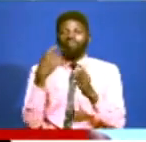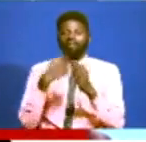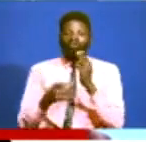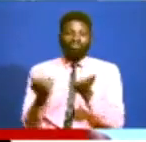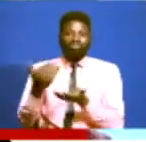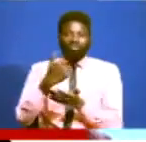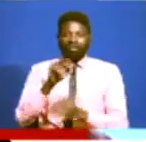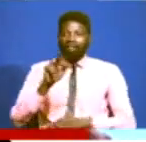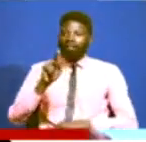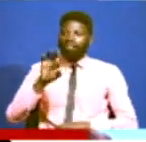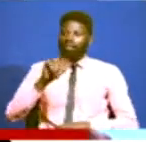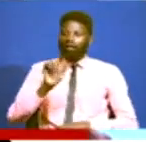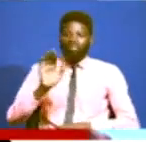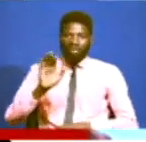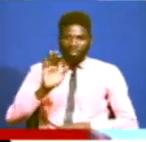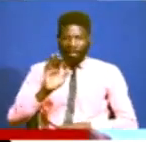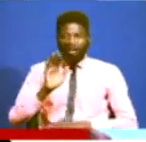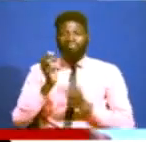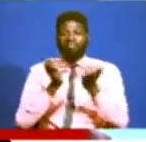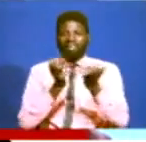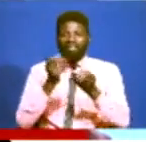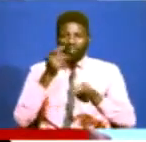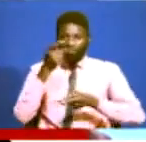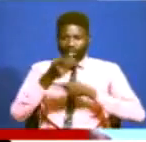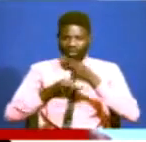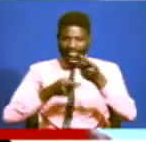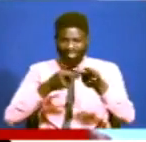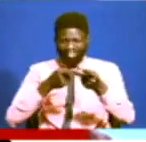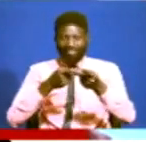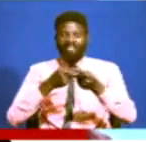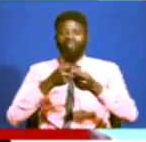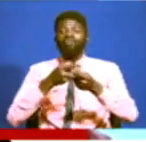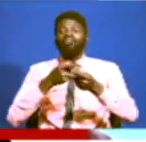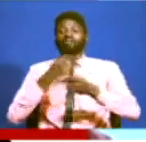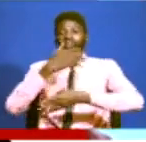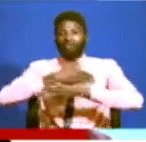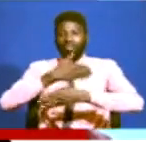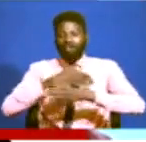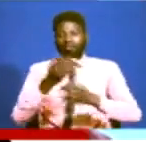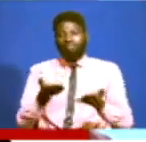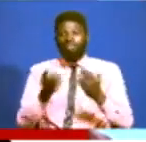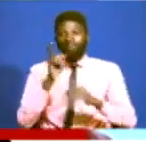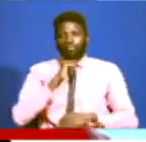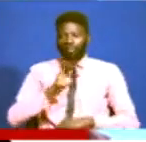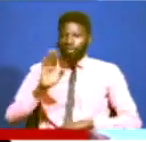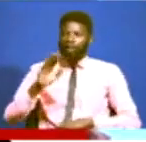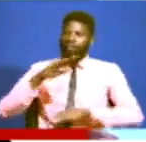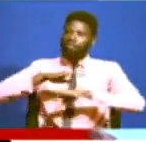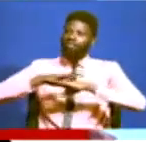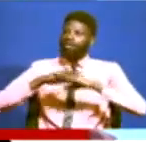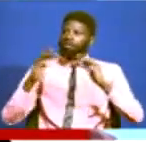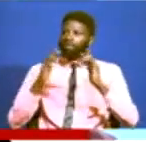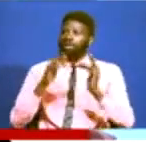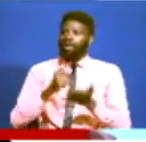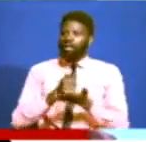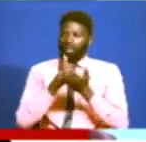all its core customs business processes through the ICMS platform, which has a great potential to transform the way in